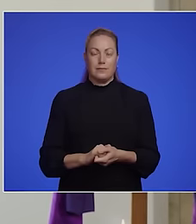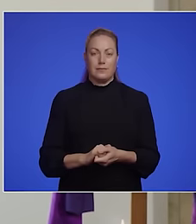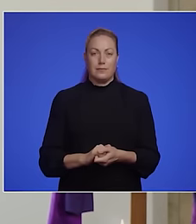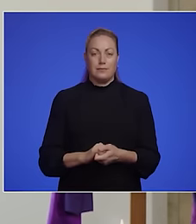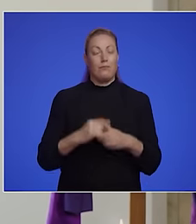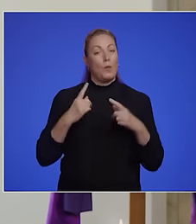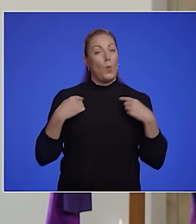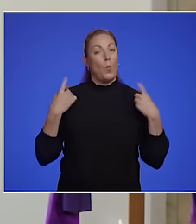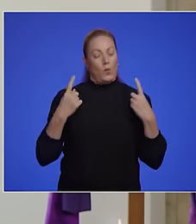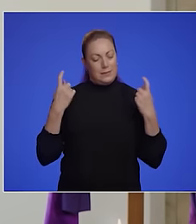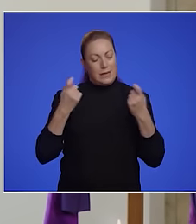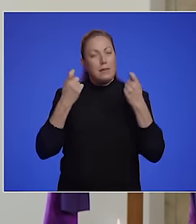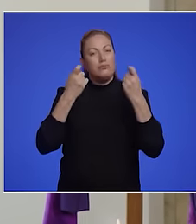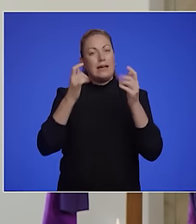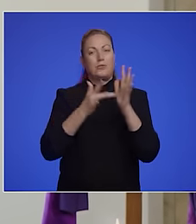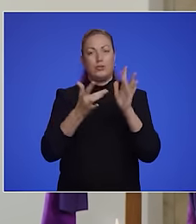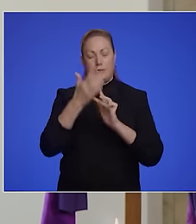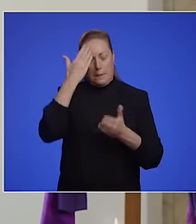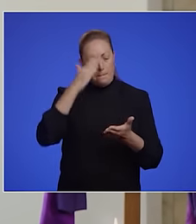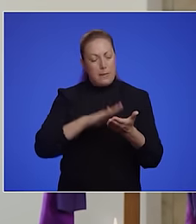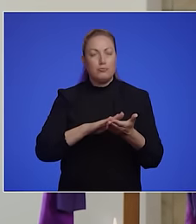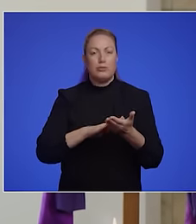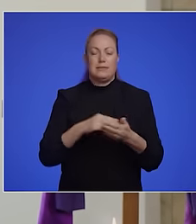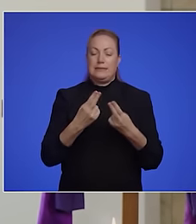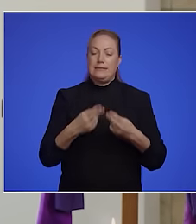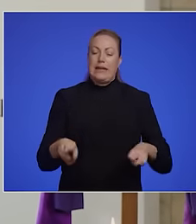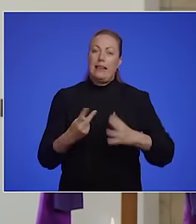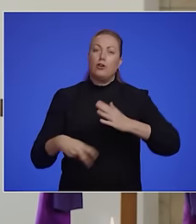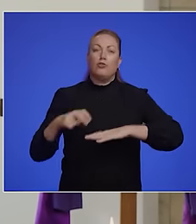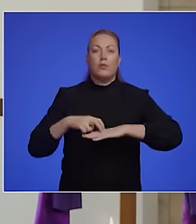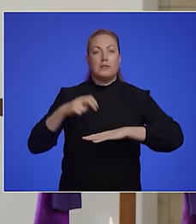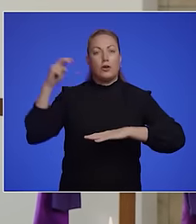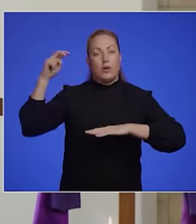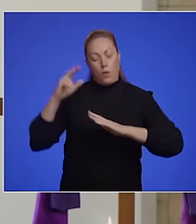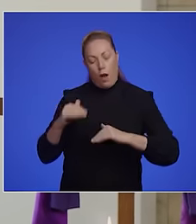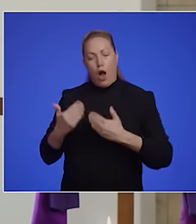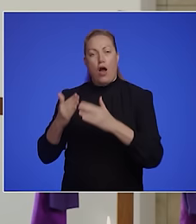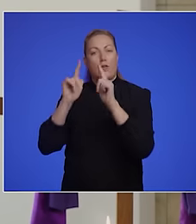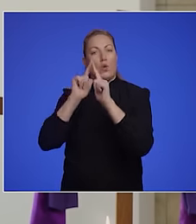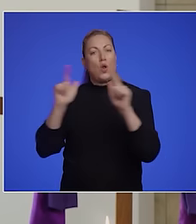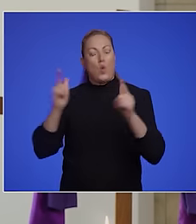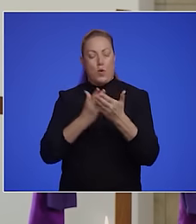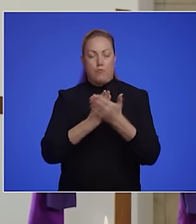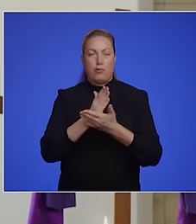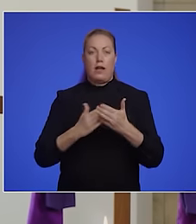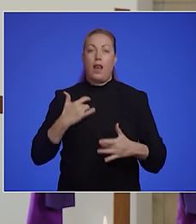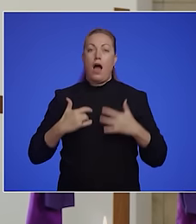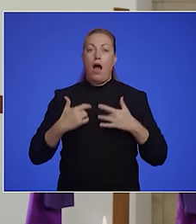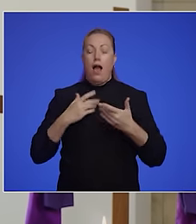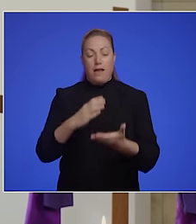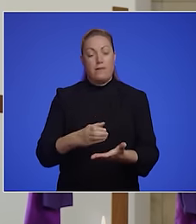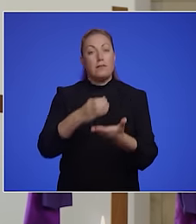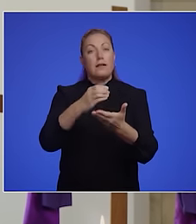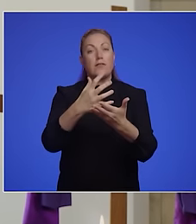Therefore as we celebrate the memorial of his death and resurrection We offer you, Lord, the bread of life and the chalice of salvation